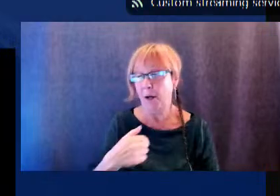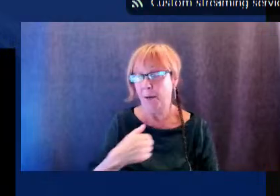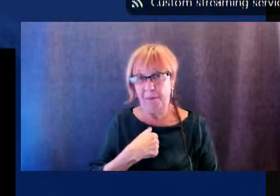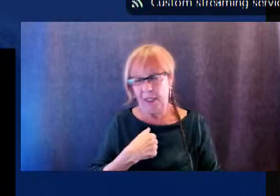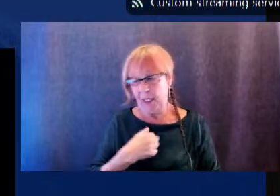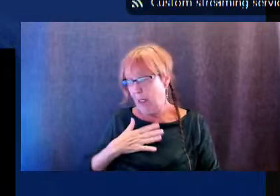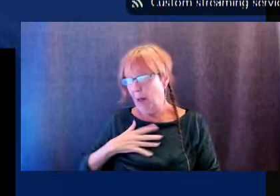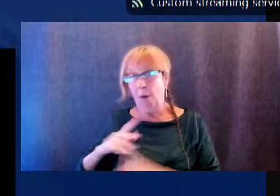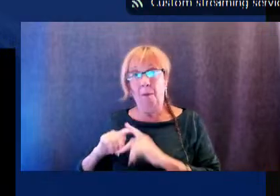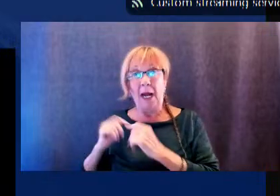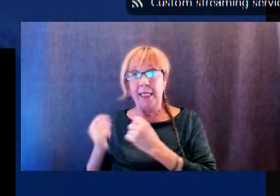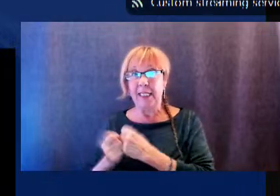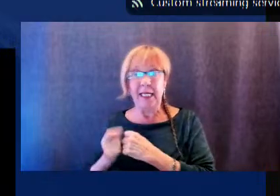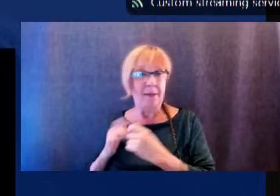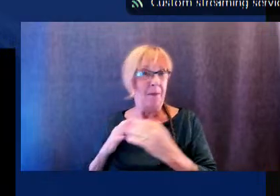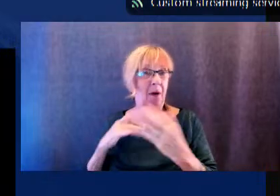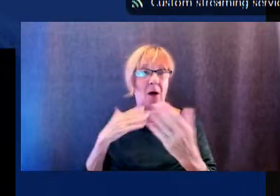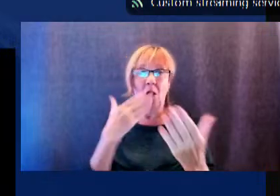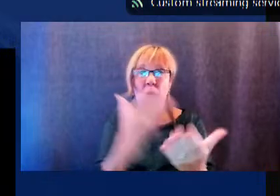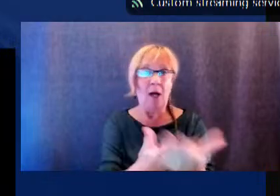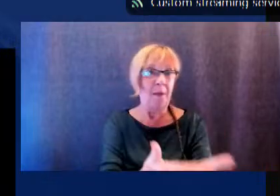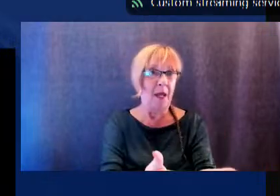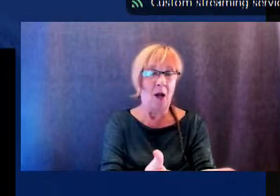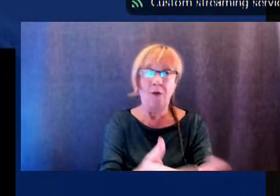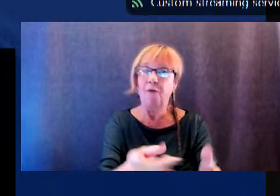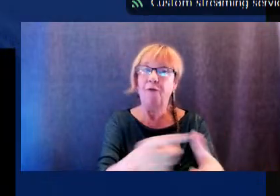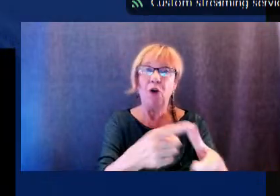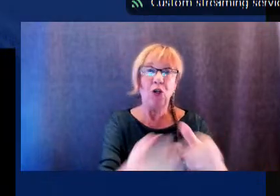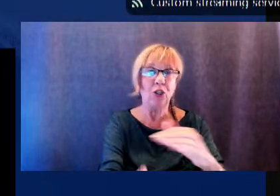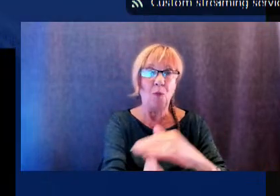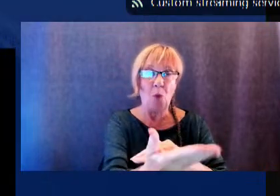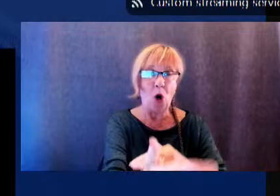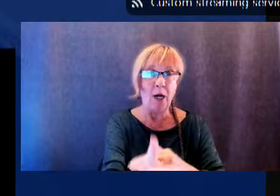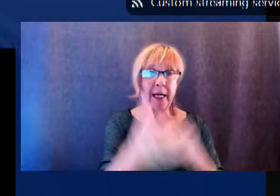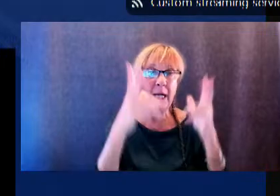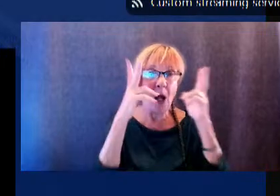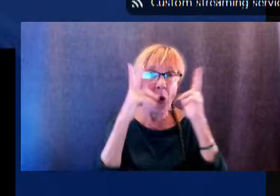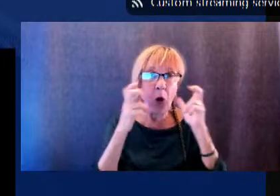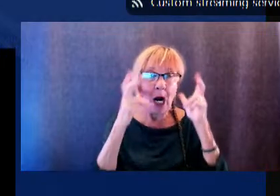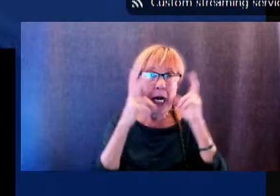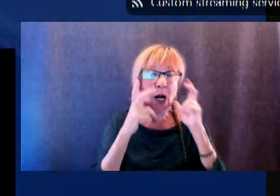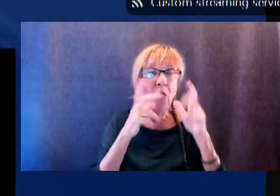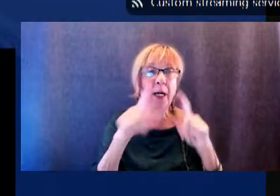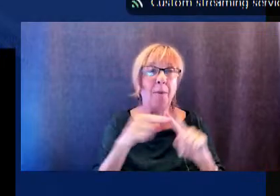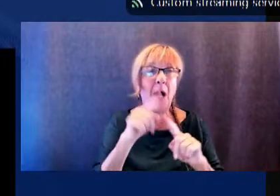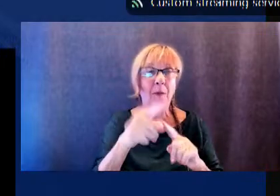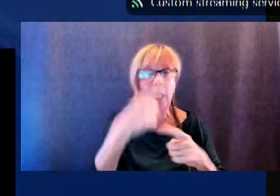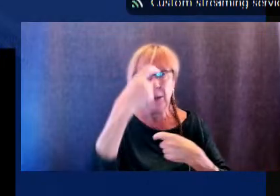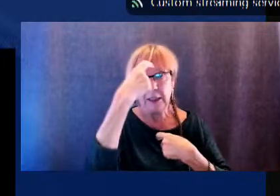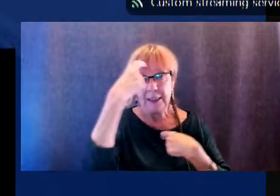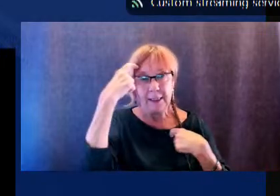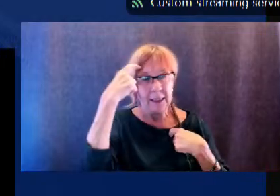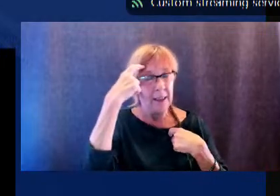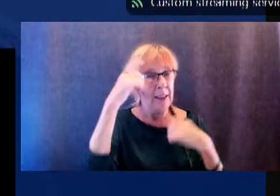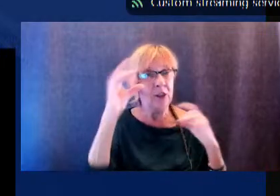first morning and heard firsthand from residents about the devastation they experienced. We knew, however, that it